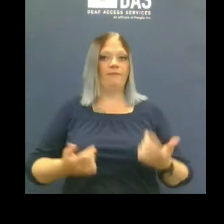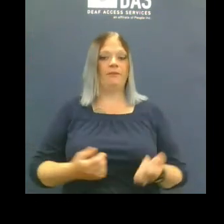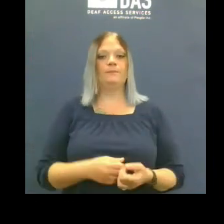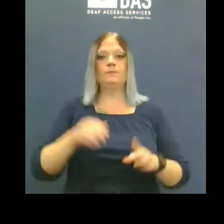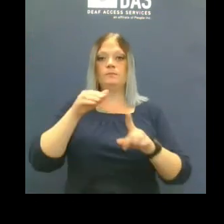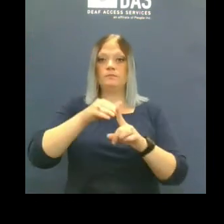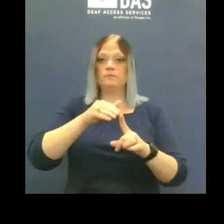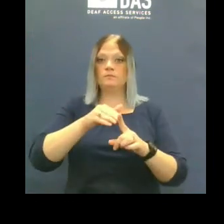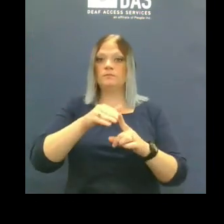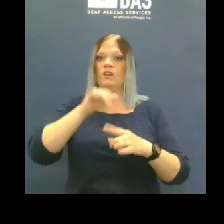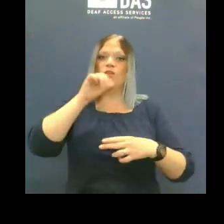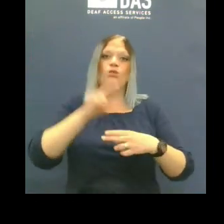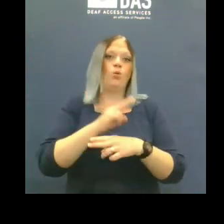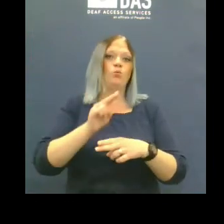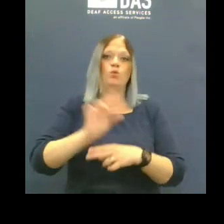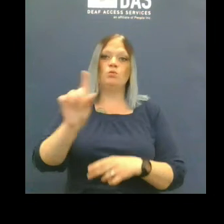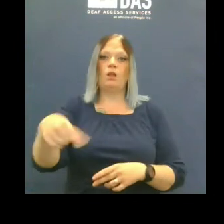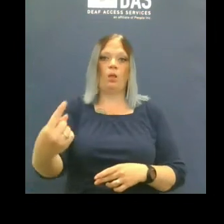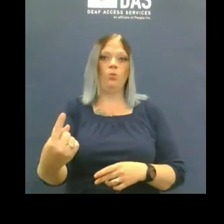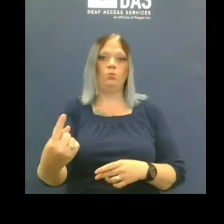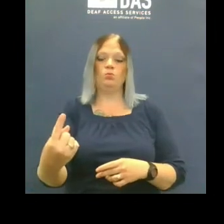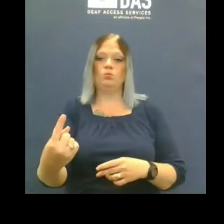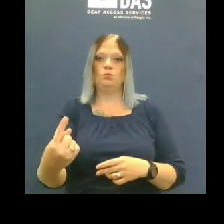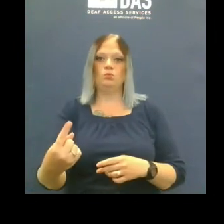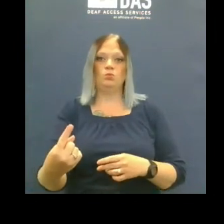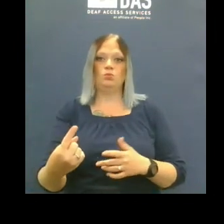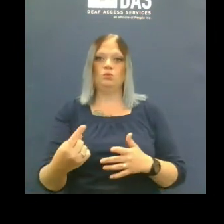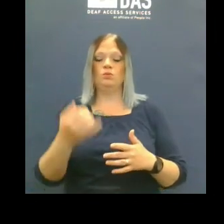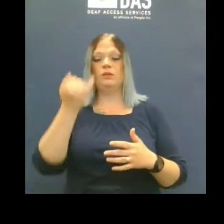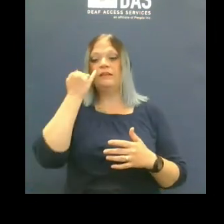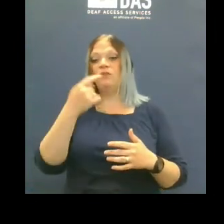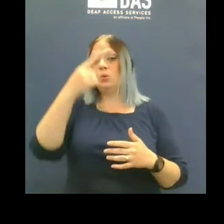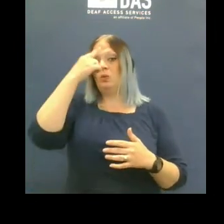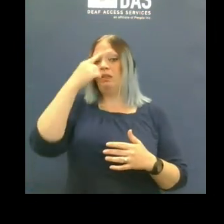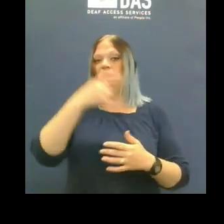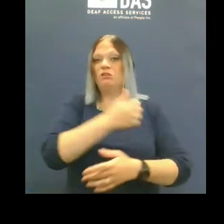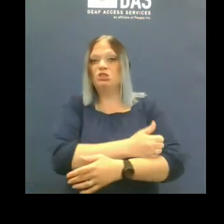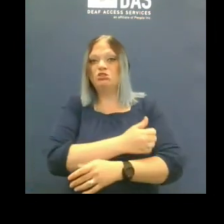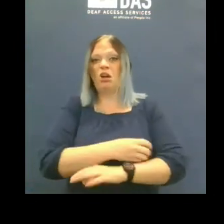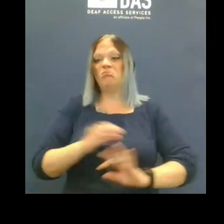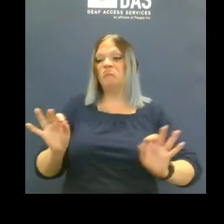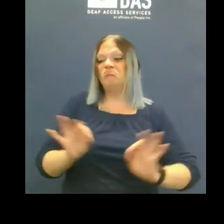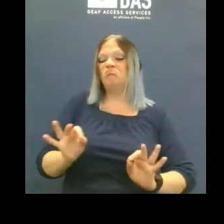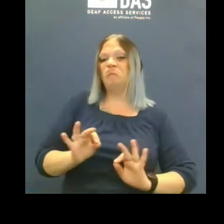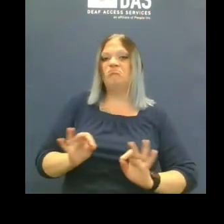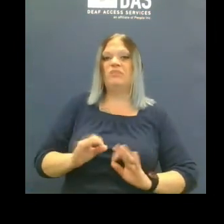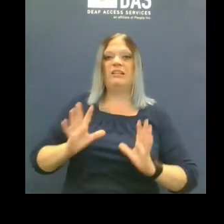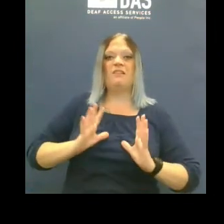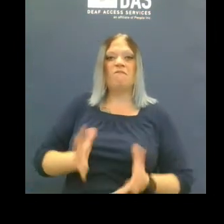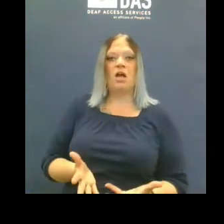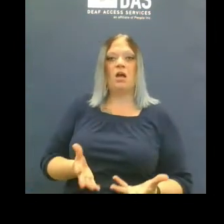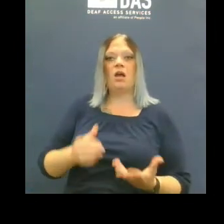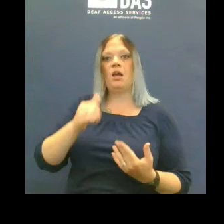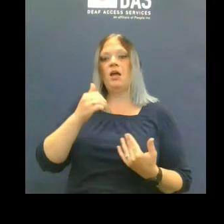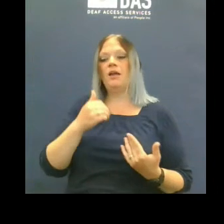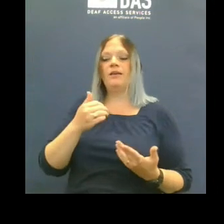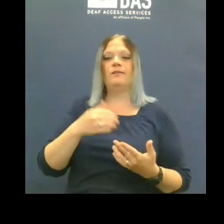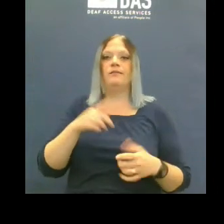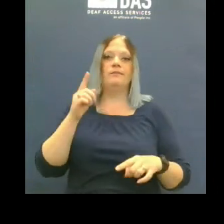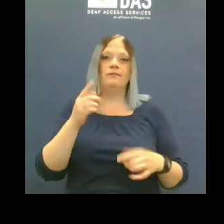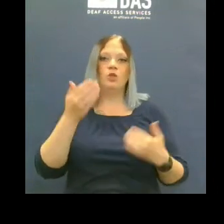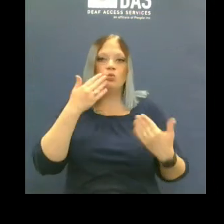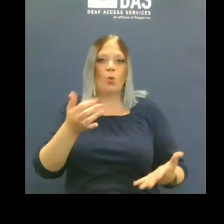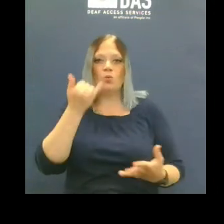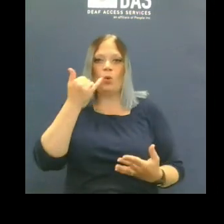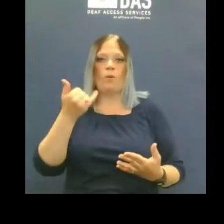people, don't use alone. Even if you think you're using something that doesn't have an opioid, you don't know until after you use it. So